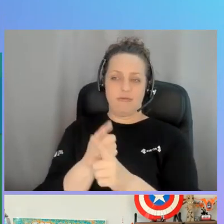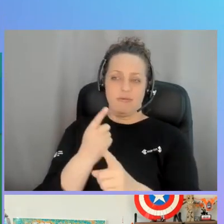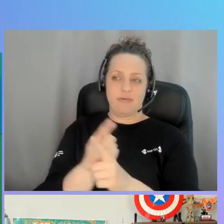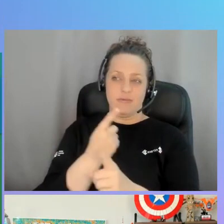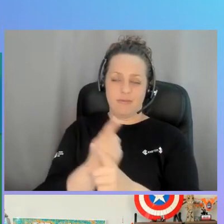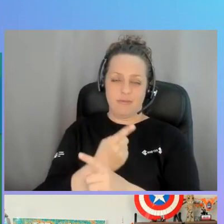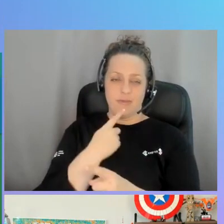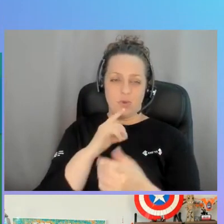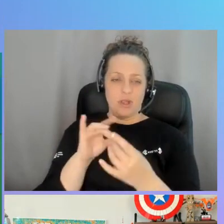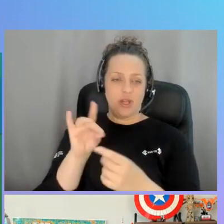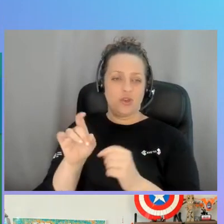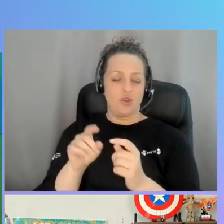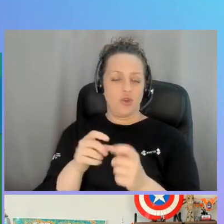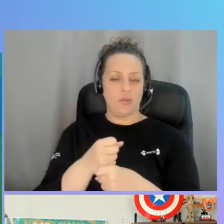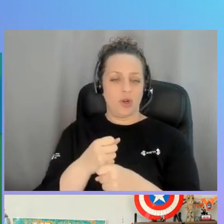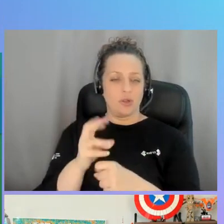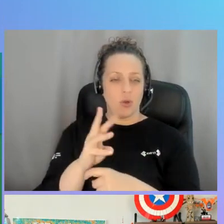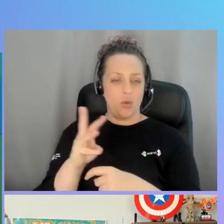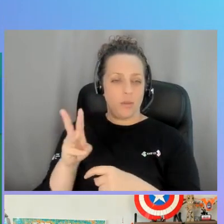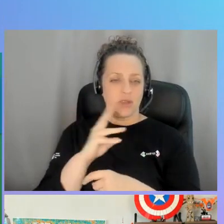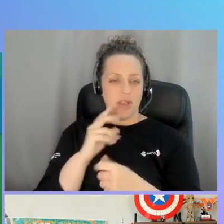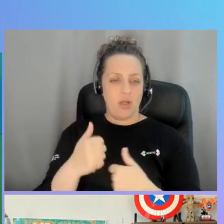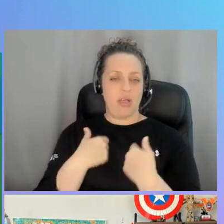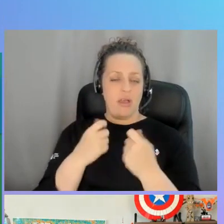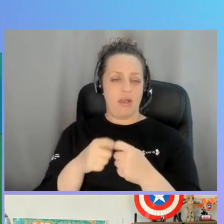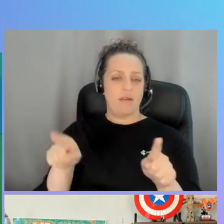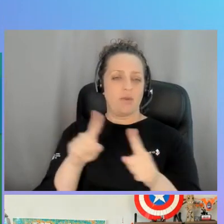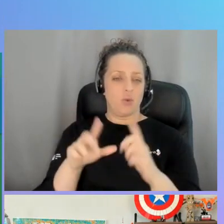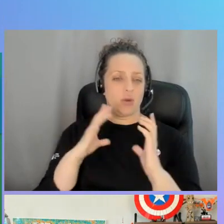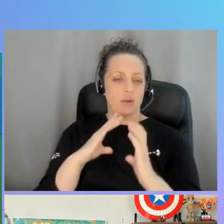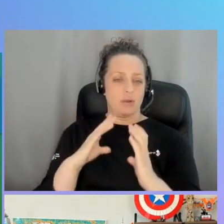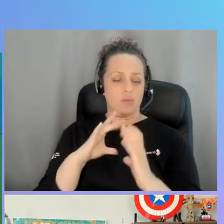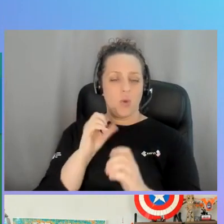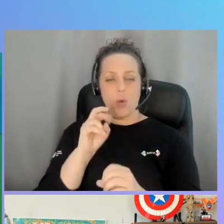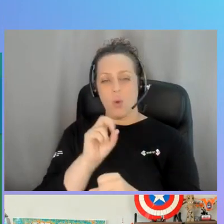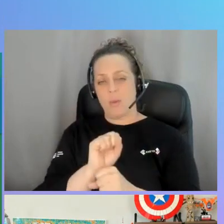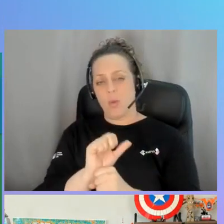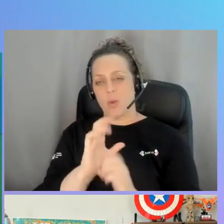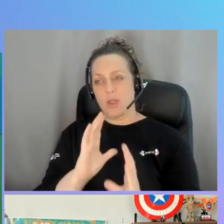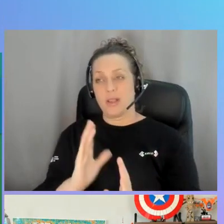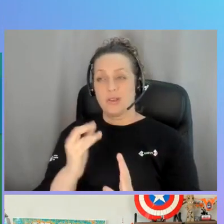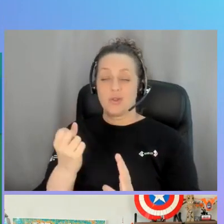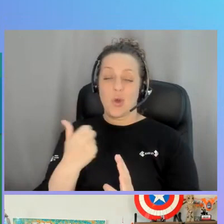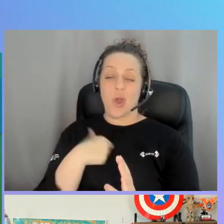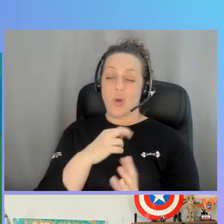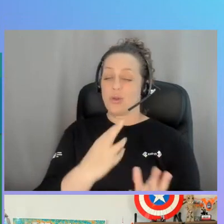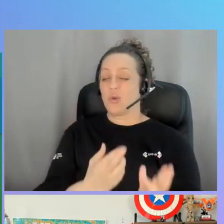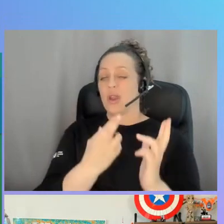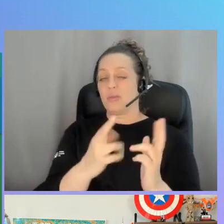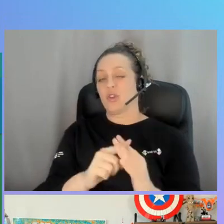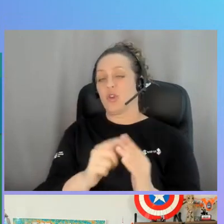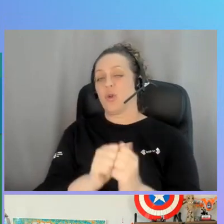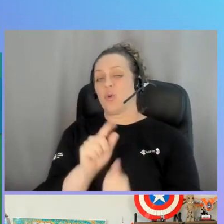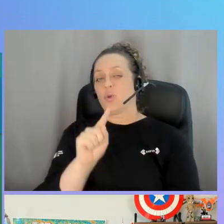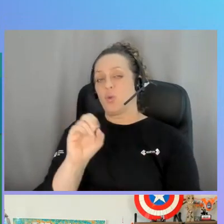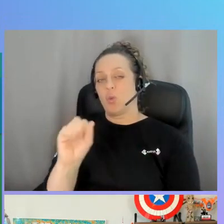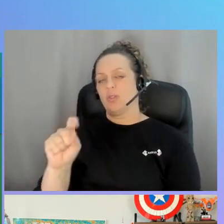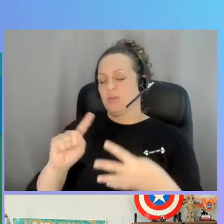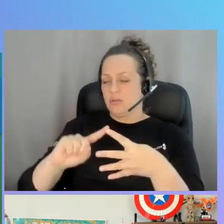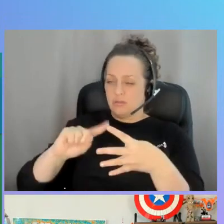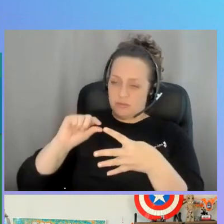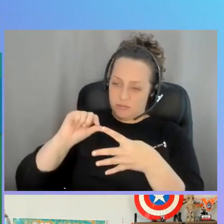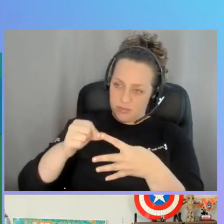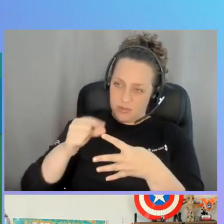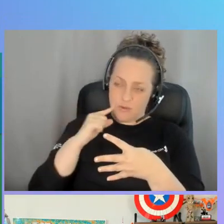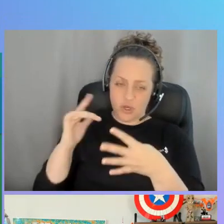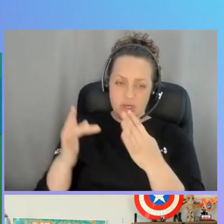your production websites, your things that are live out to customers or your employees. And so I always recommend starting with tools when it comes to